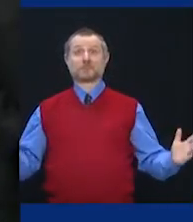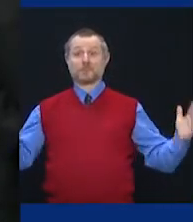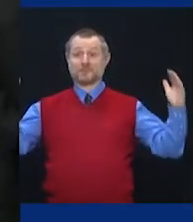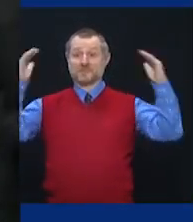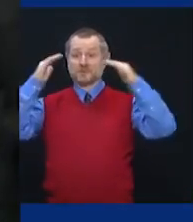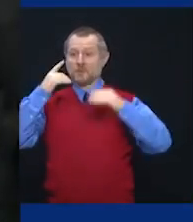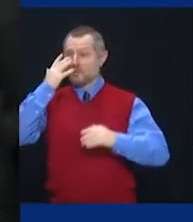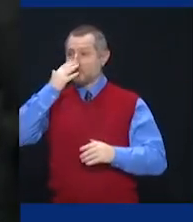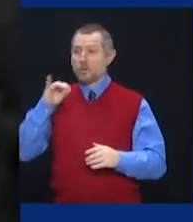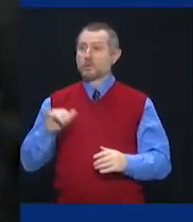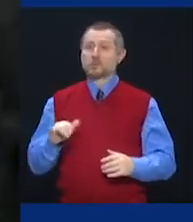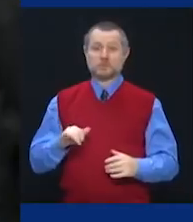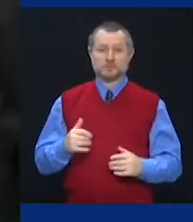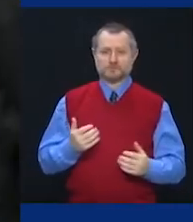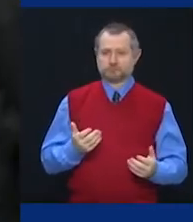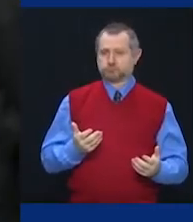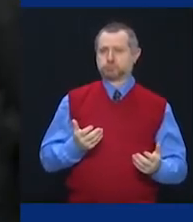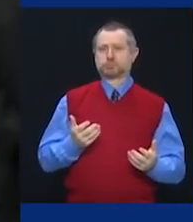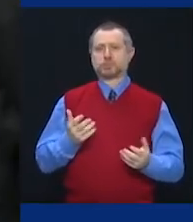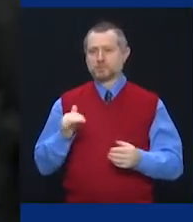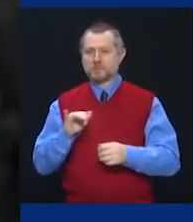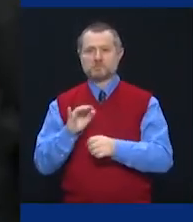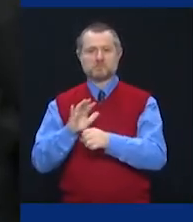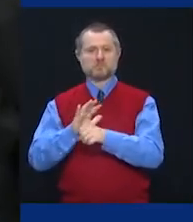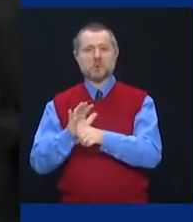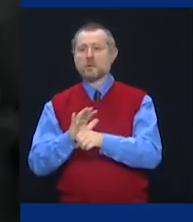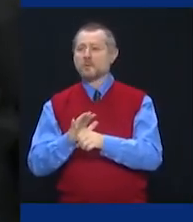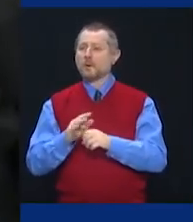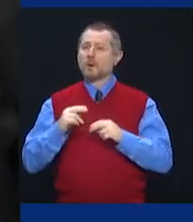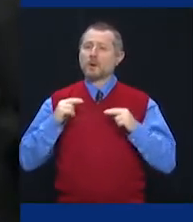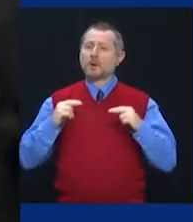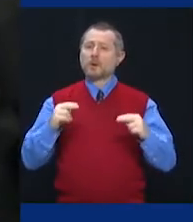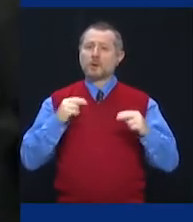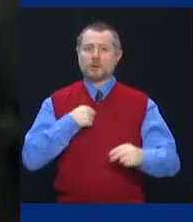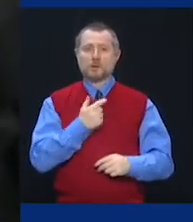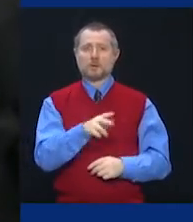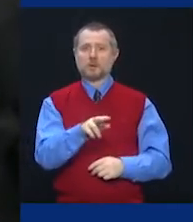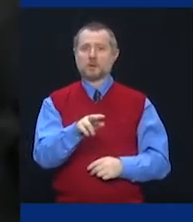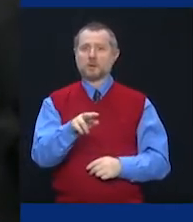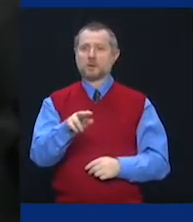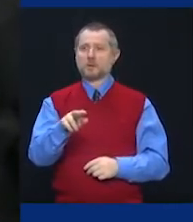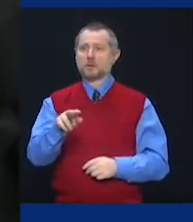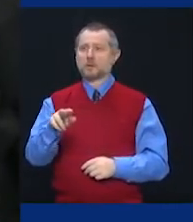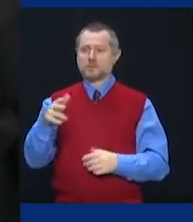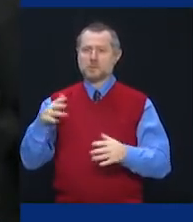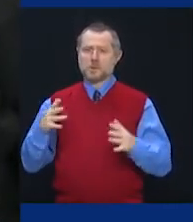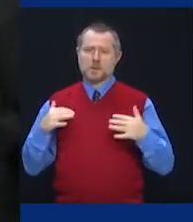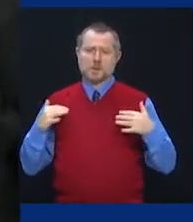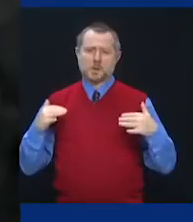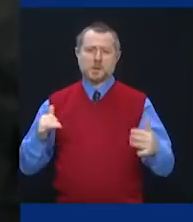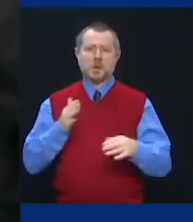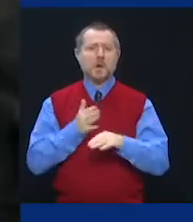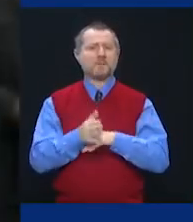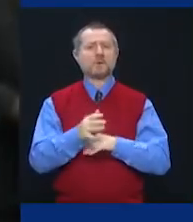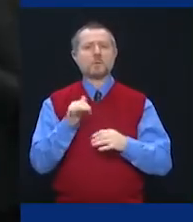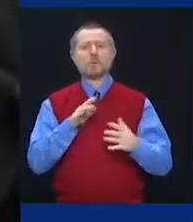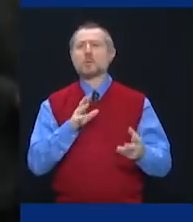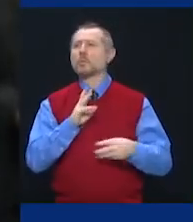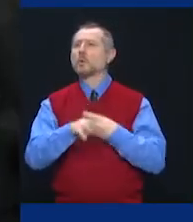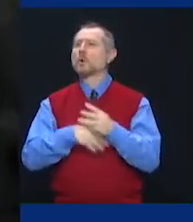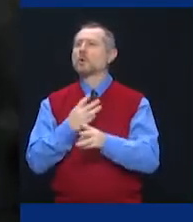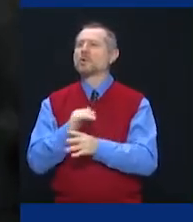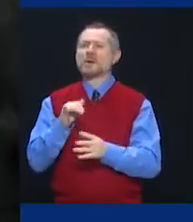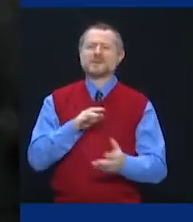a scene from a science fiction movie. It looked like it was after the apocalypse,